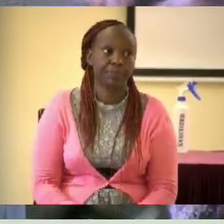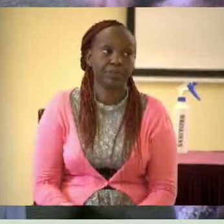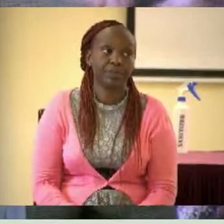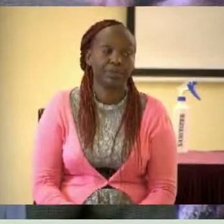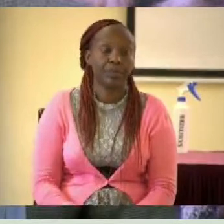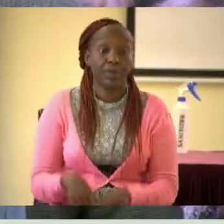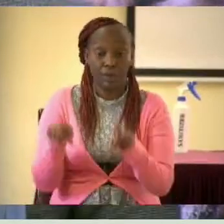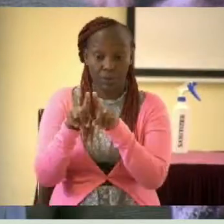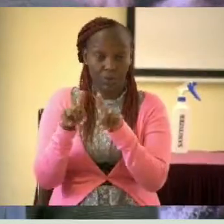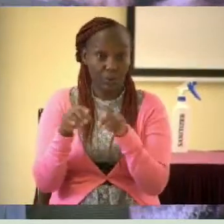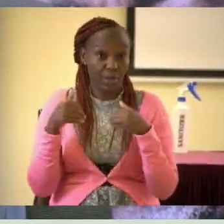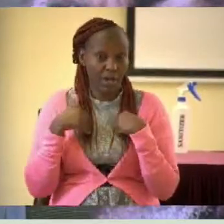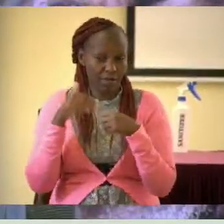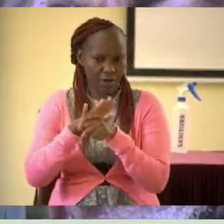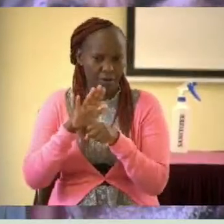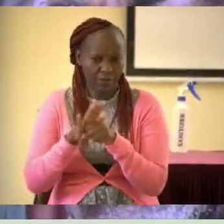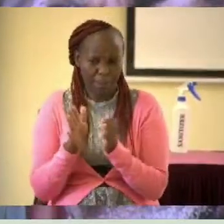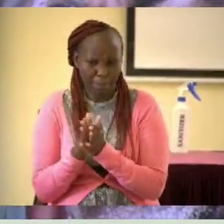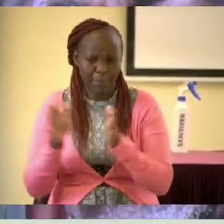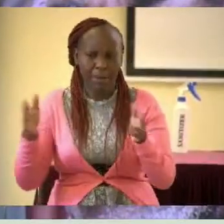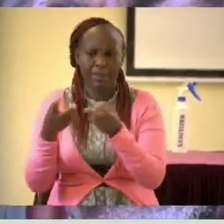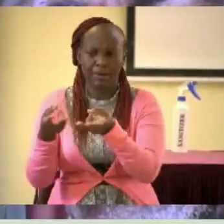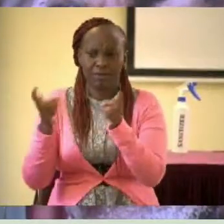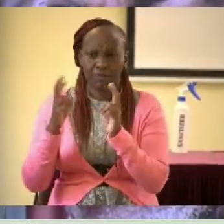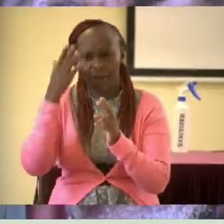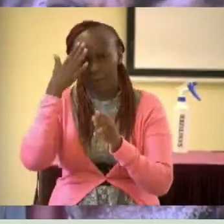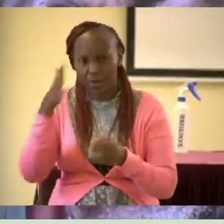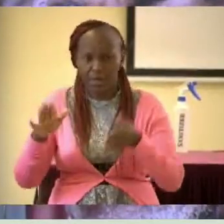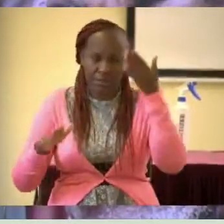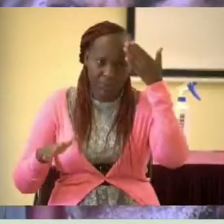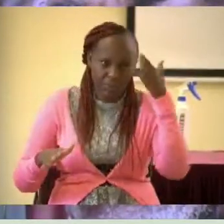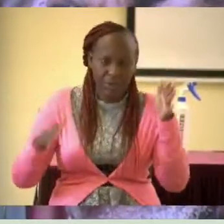also done a lot of public forums, just creating awareness,